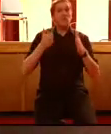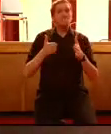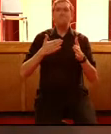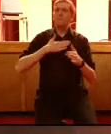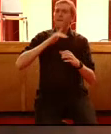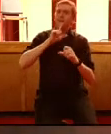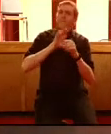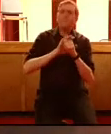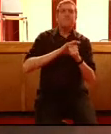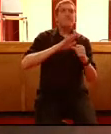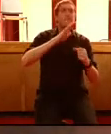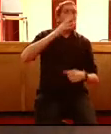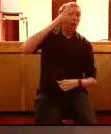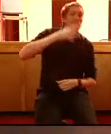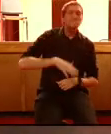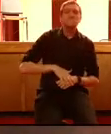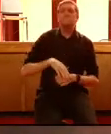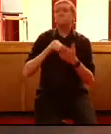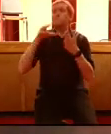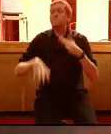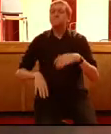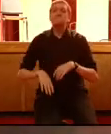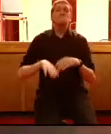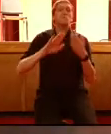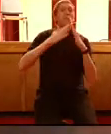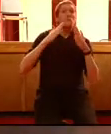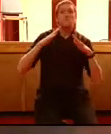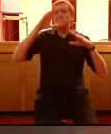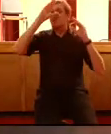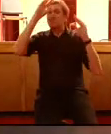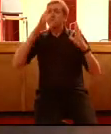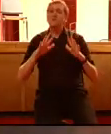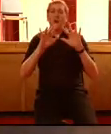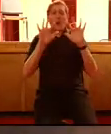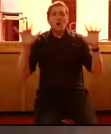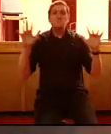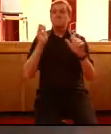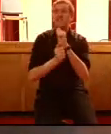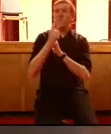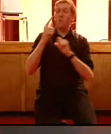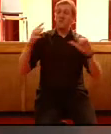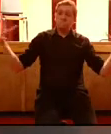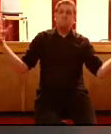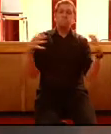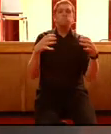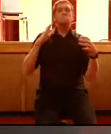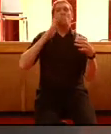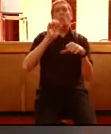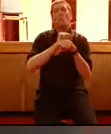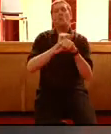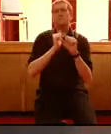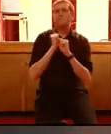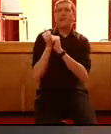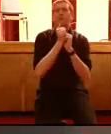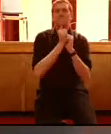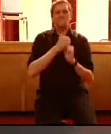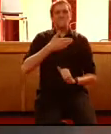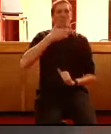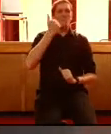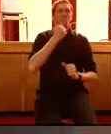students, community, teachers, administrators, everybody here is that we will all work together in the best interest of our